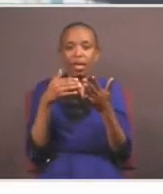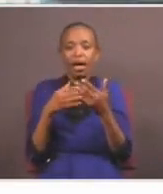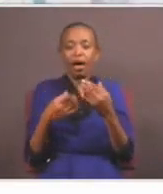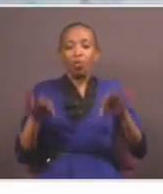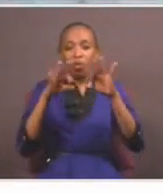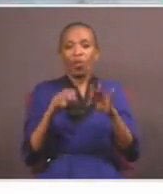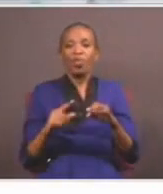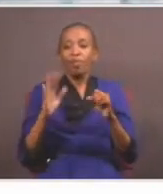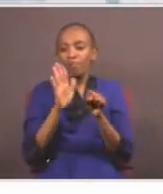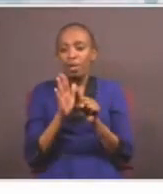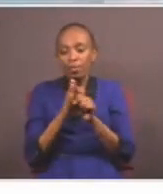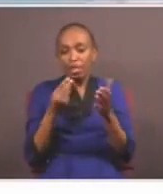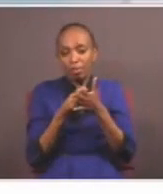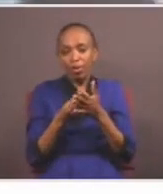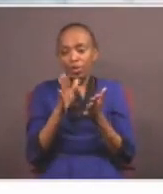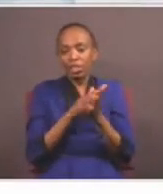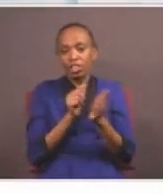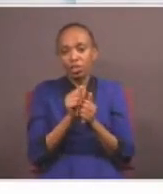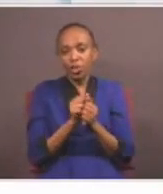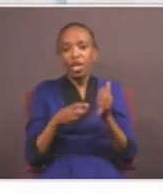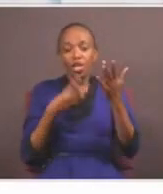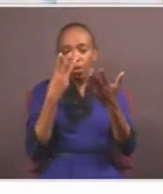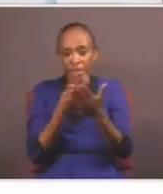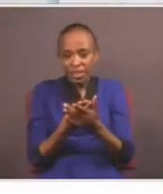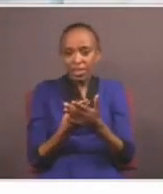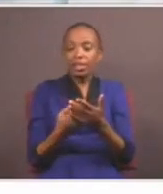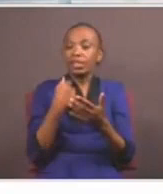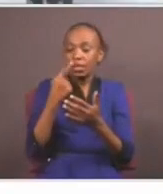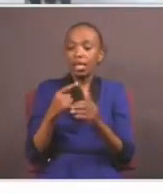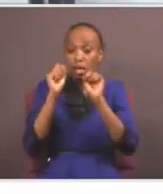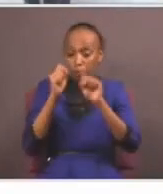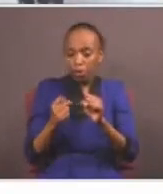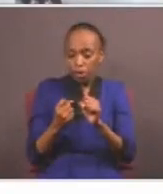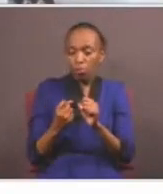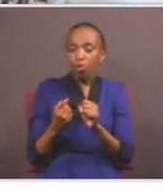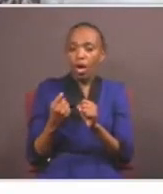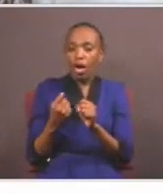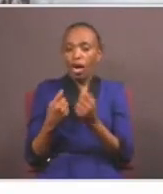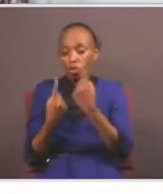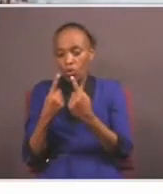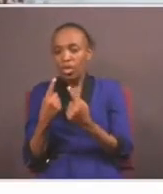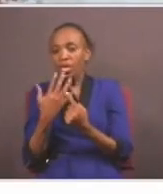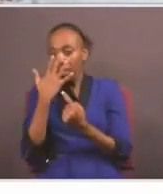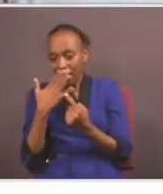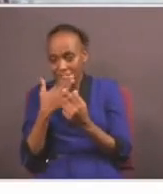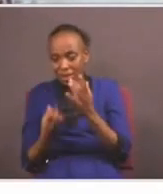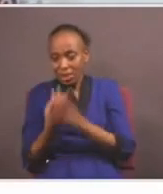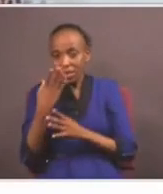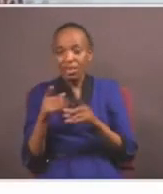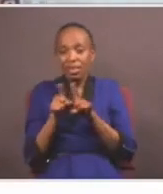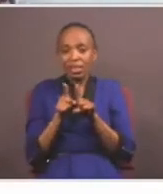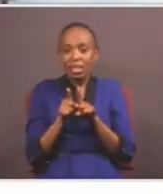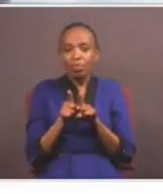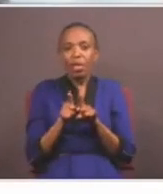was destroyed. According to eyewitnesses, the fire could have been caused by cooking gas leakage. The residents have at the same time blamed